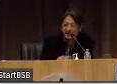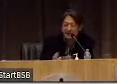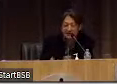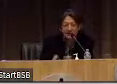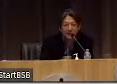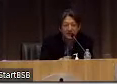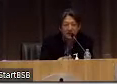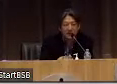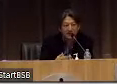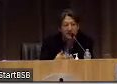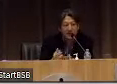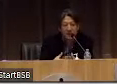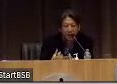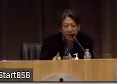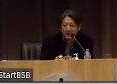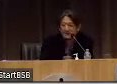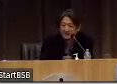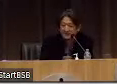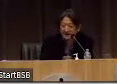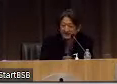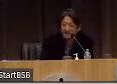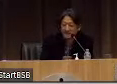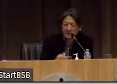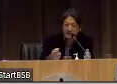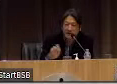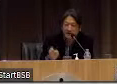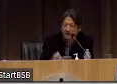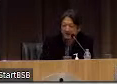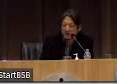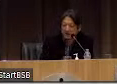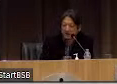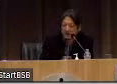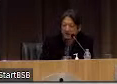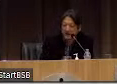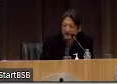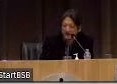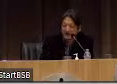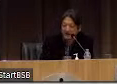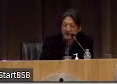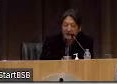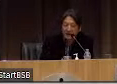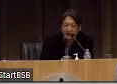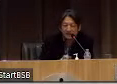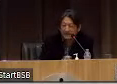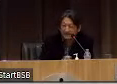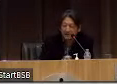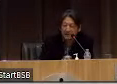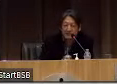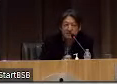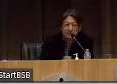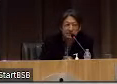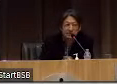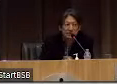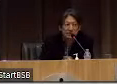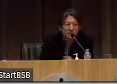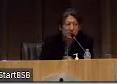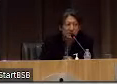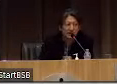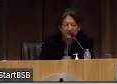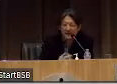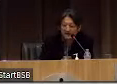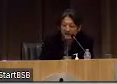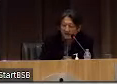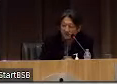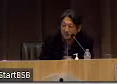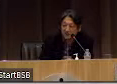into national problems and organize this data. I'm going to share the experience. Inside this logic,